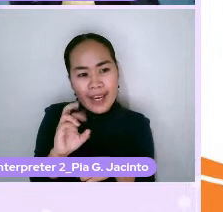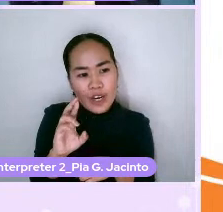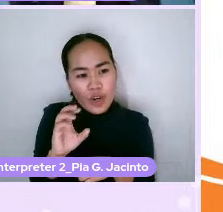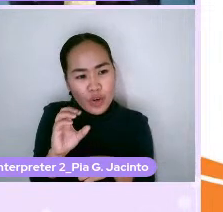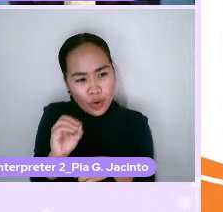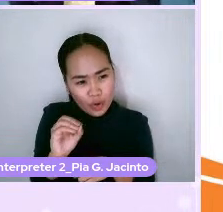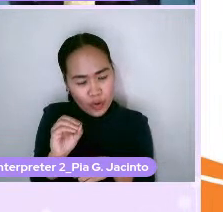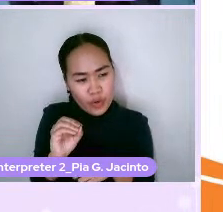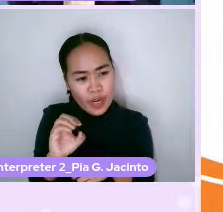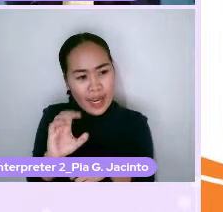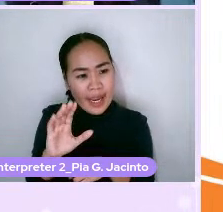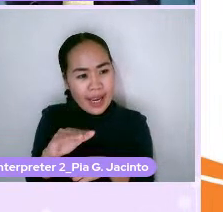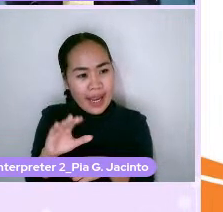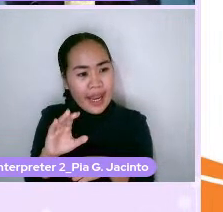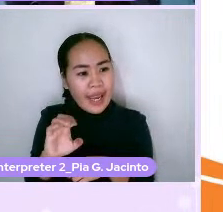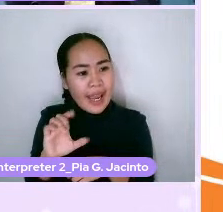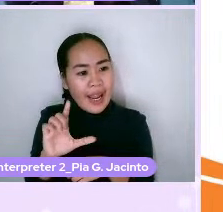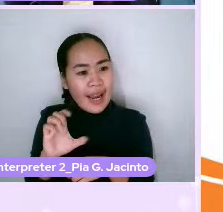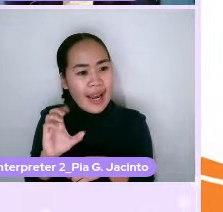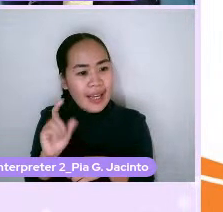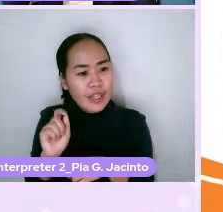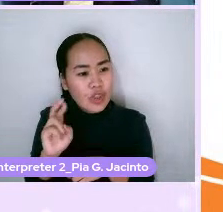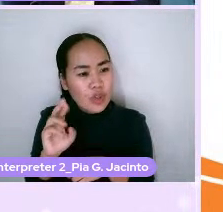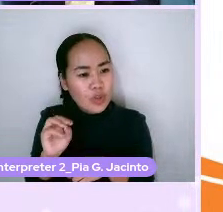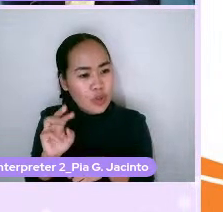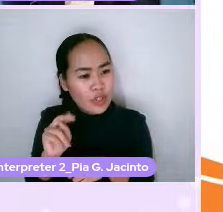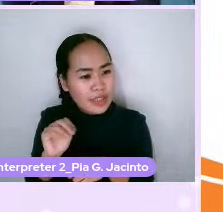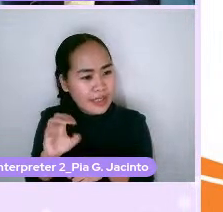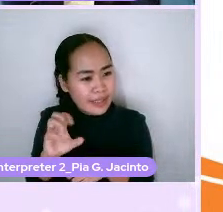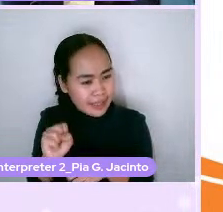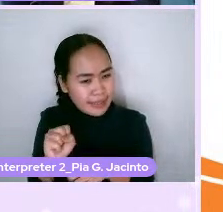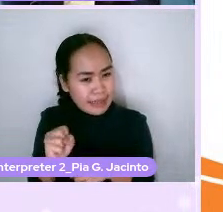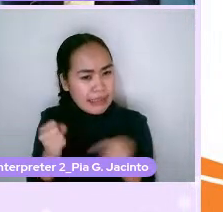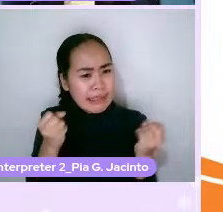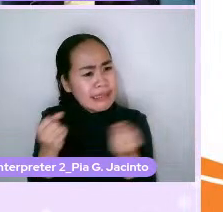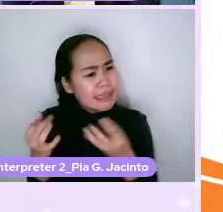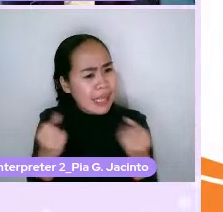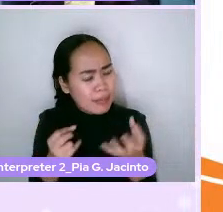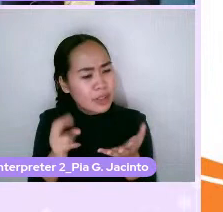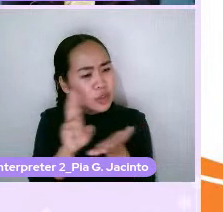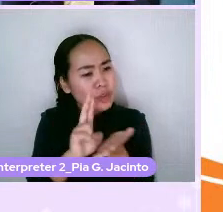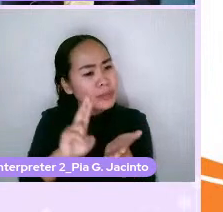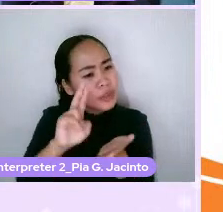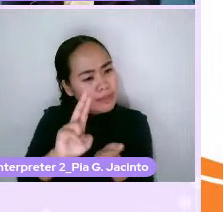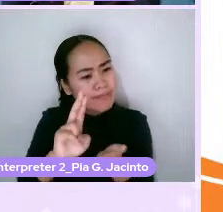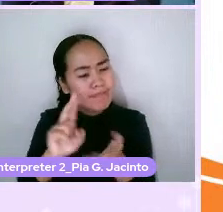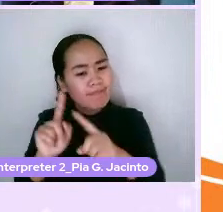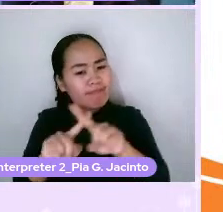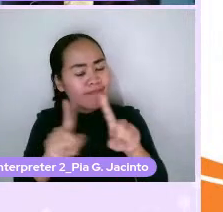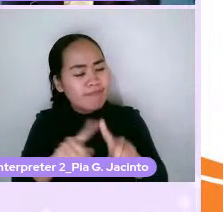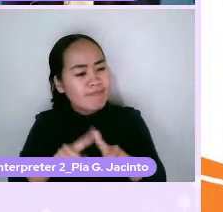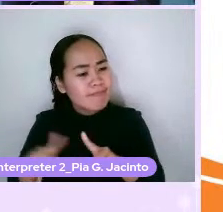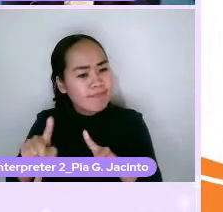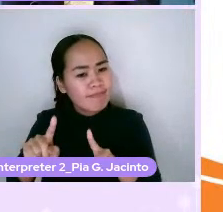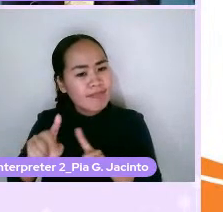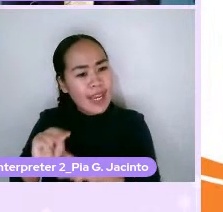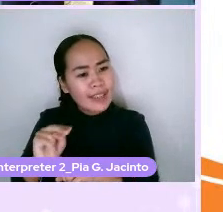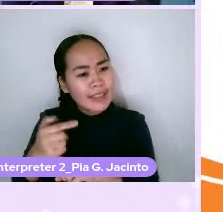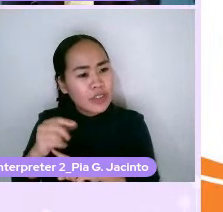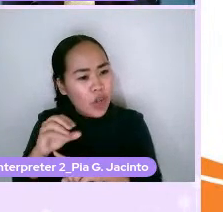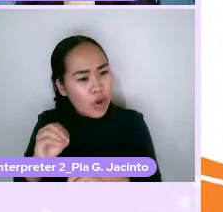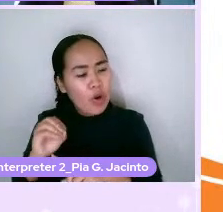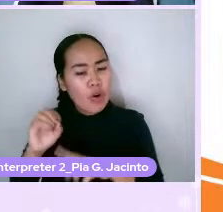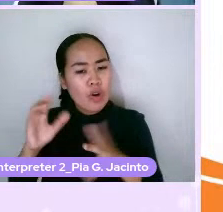Different industries from the academe and SUCs, national government agencies, local government